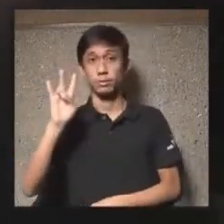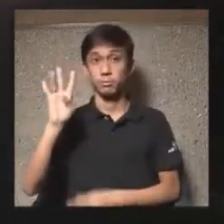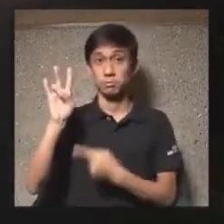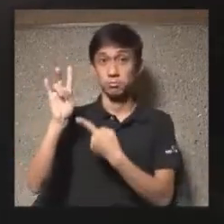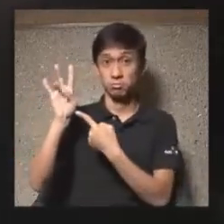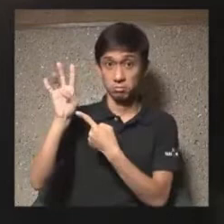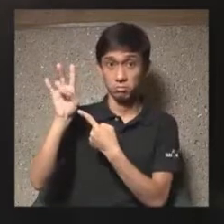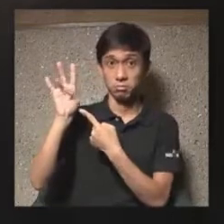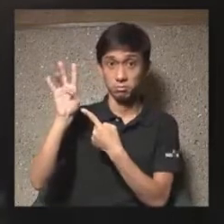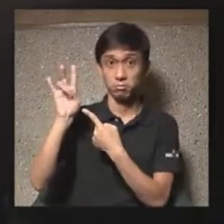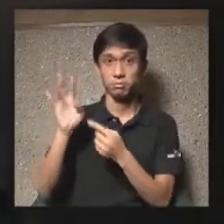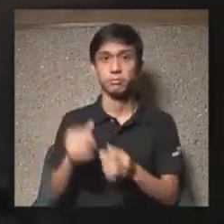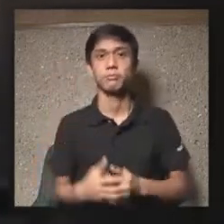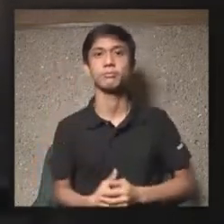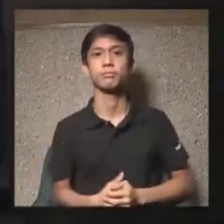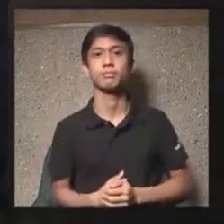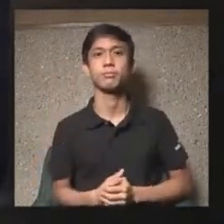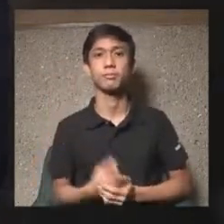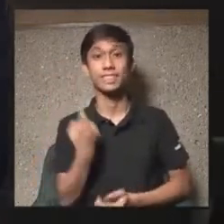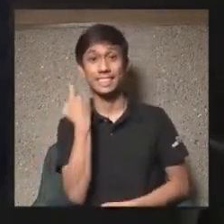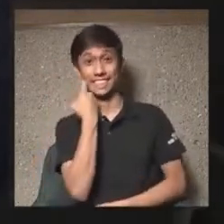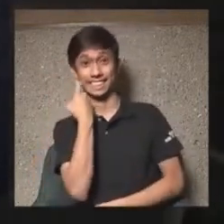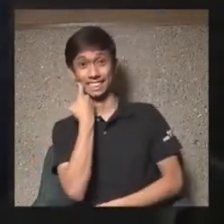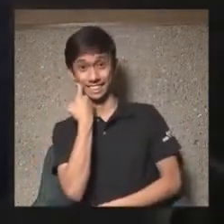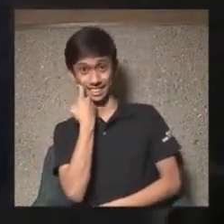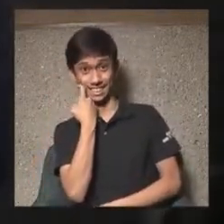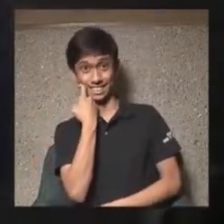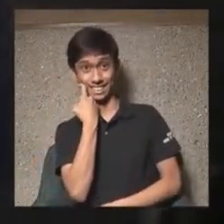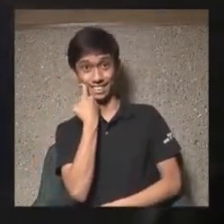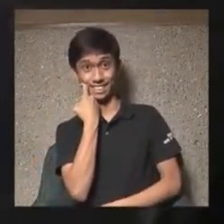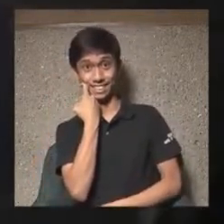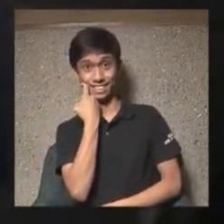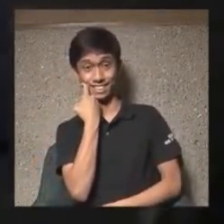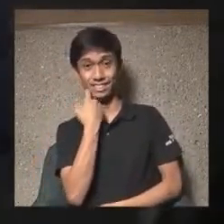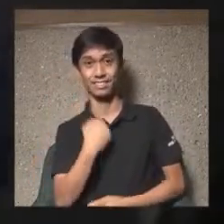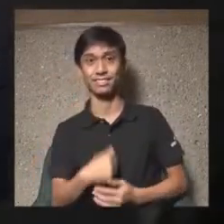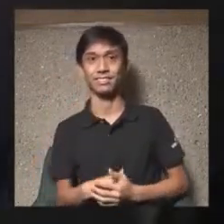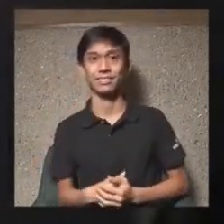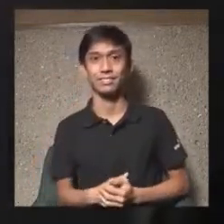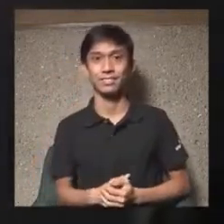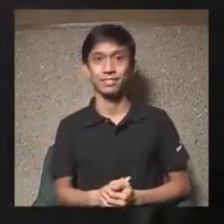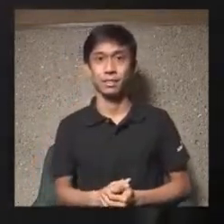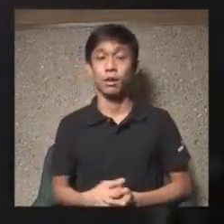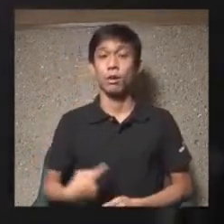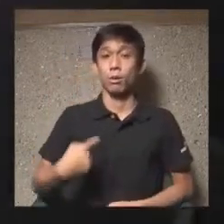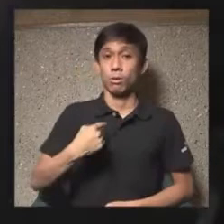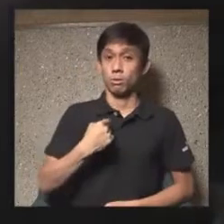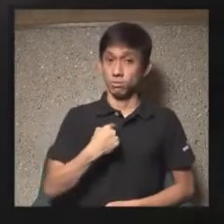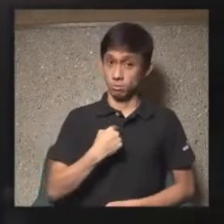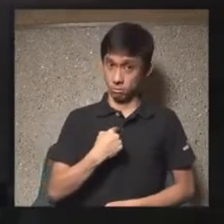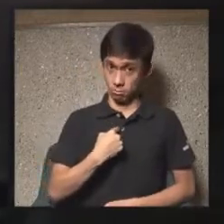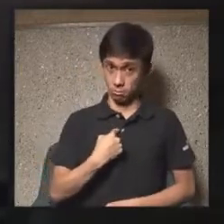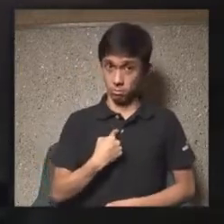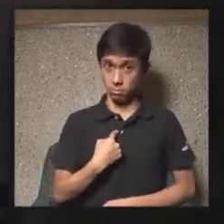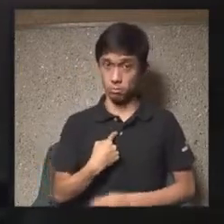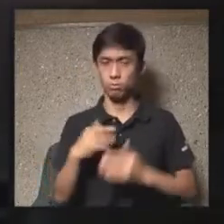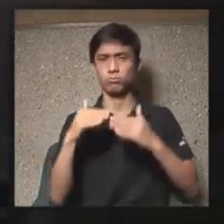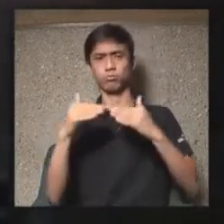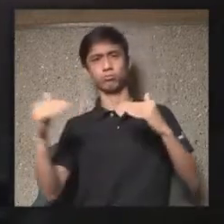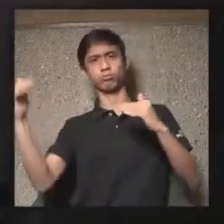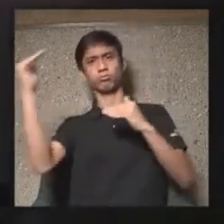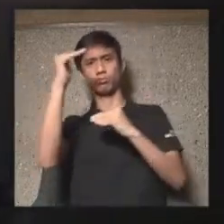in with a suit, you know, he can do that because he's young. I'm older, so I have to dress down. Do you like my Korean